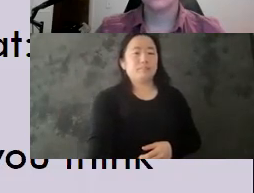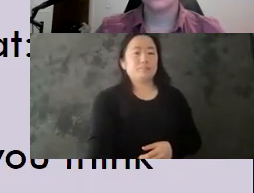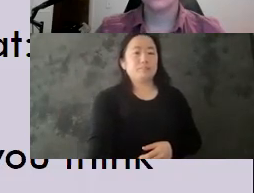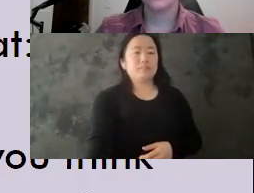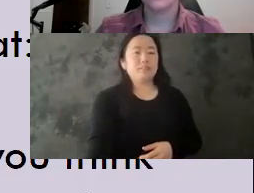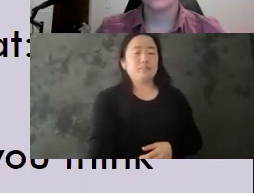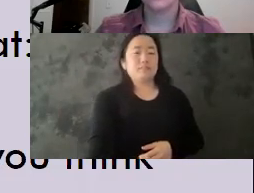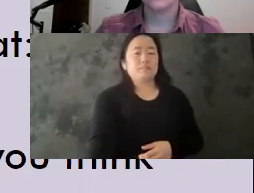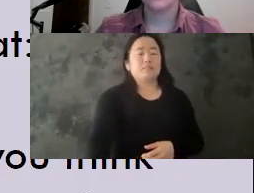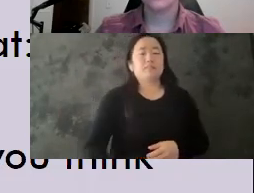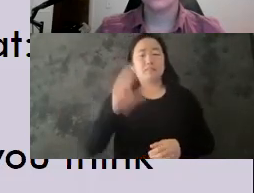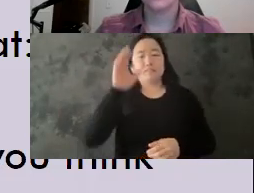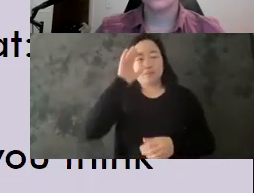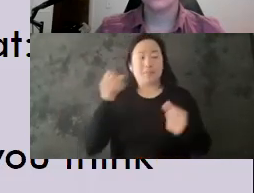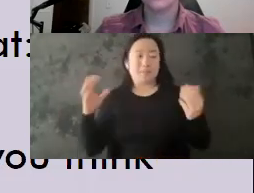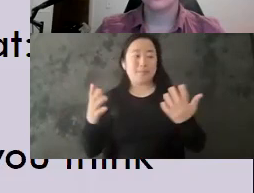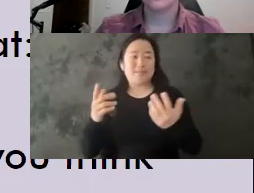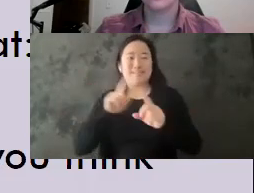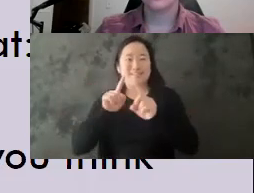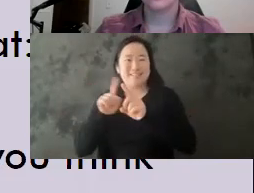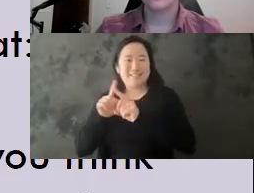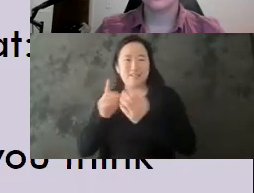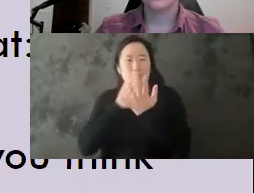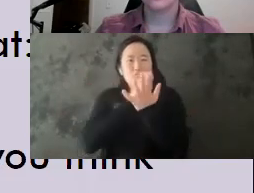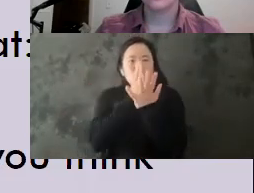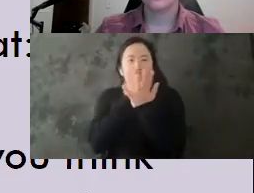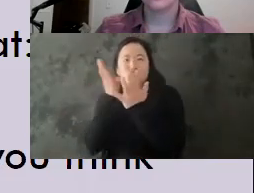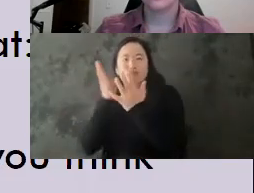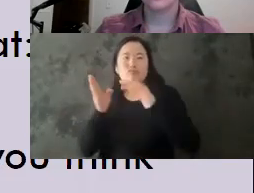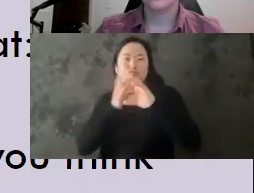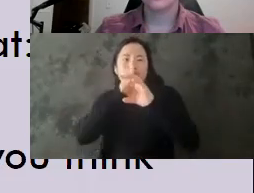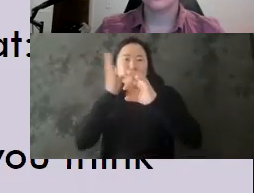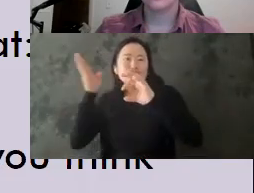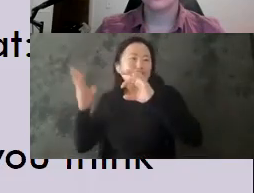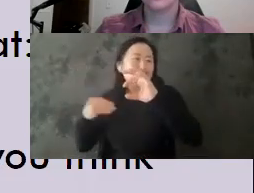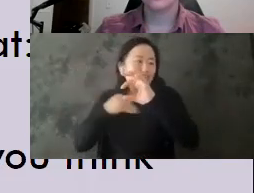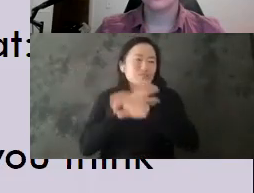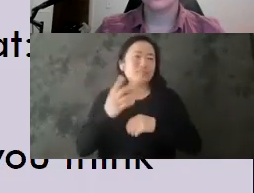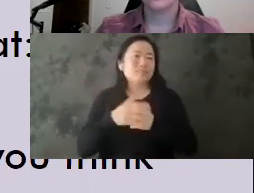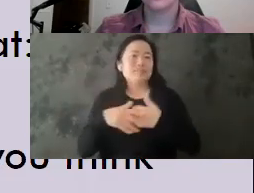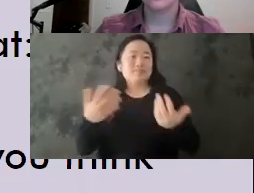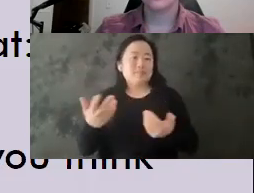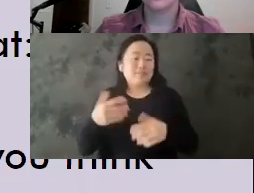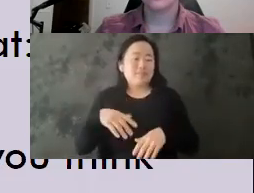So I know there's a lot of different paths on the screen. You can let us know if any stand out to you.